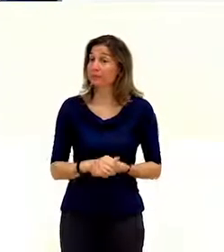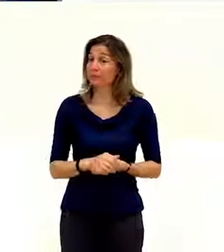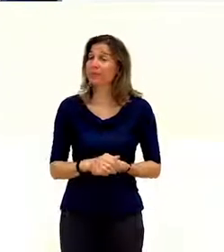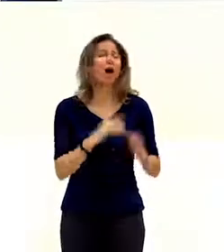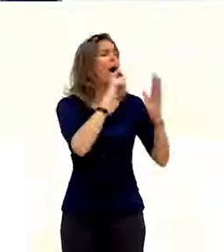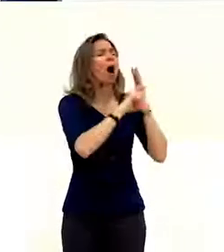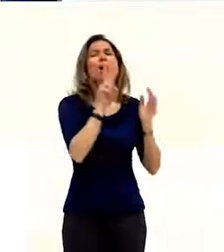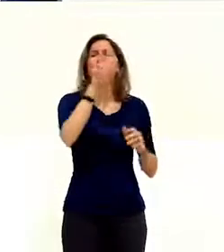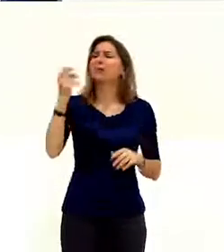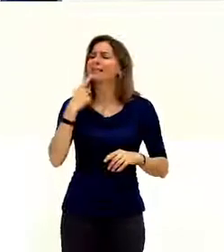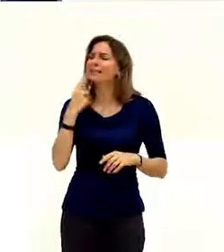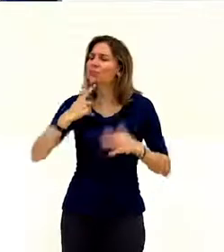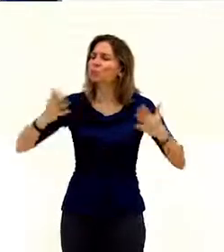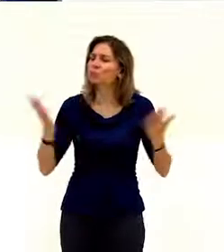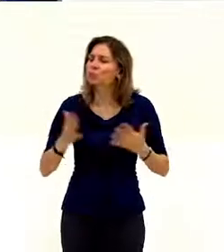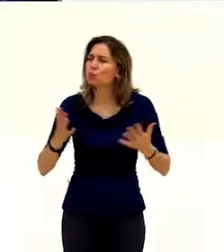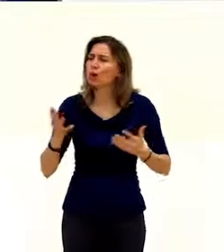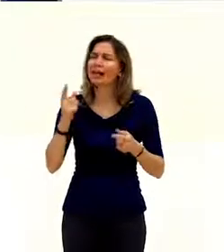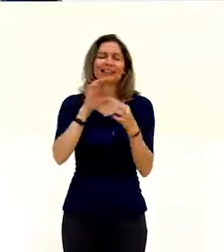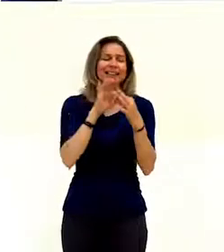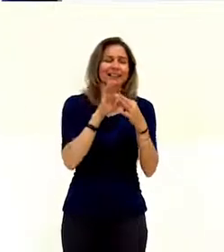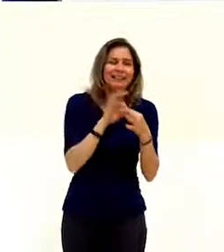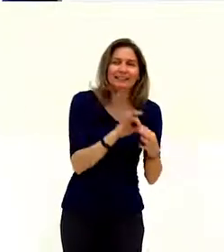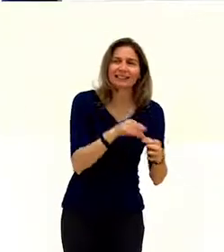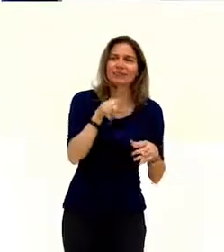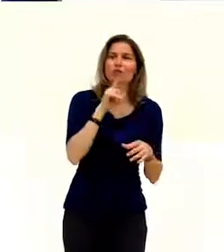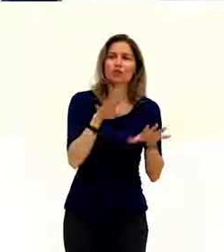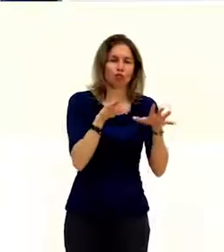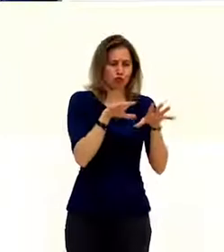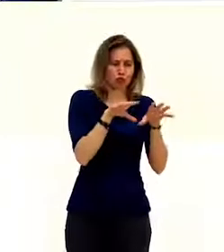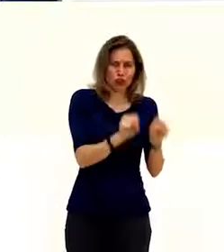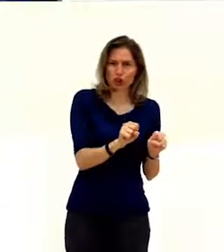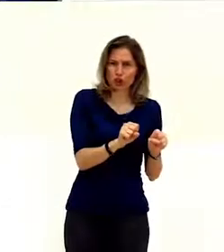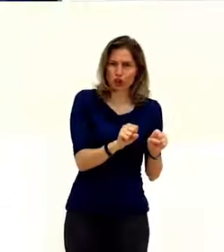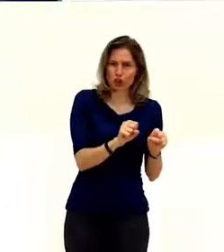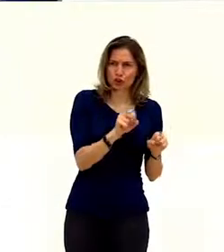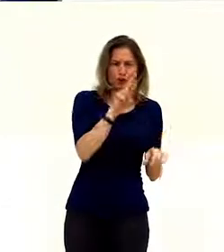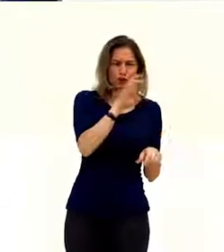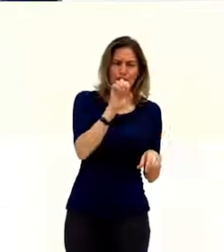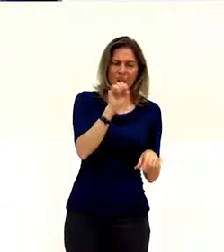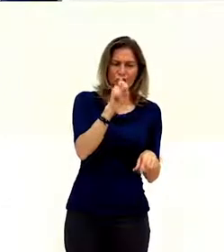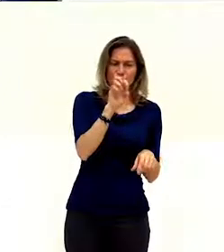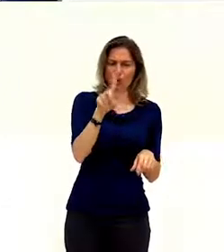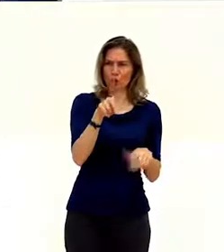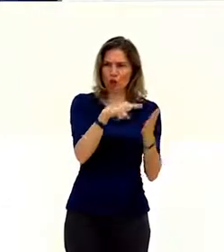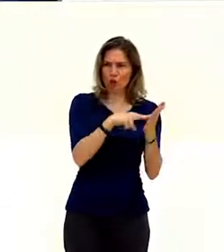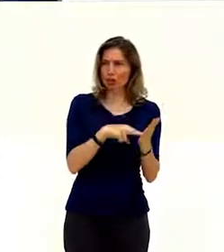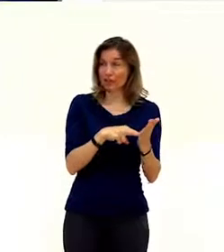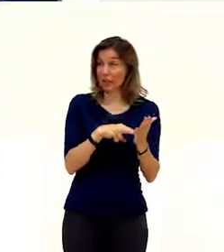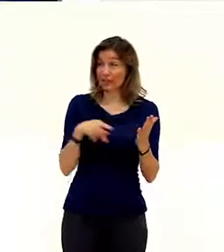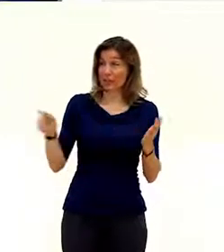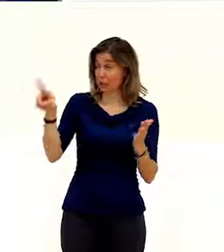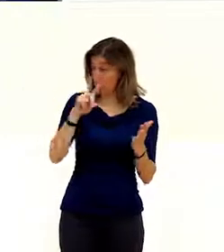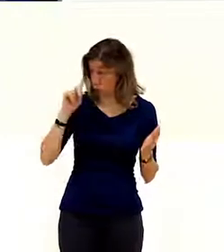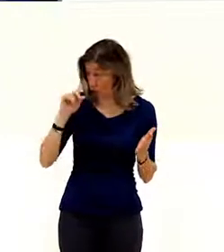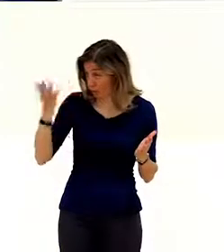What does it tell us? It tells us something about reserved contracts. Have you heard that before? If yes, great. If no, you hear it